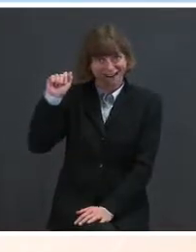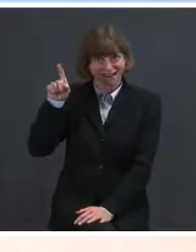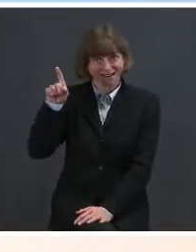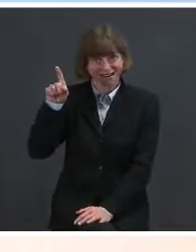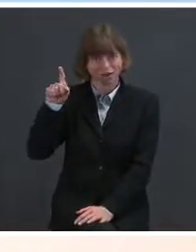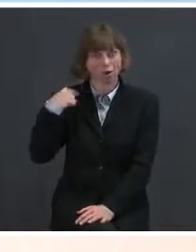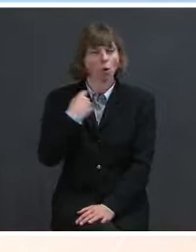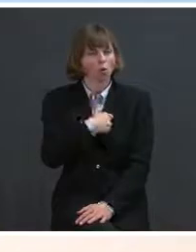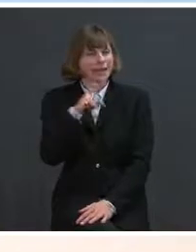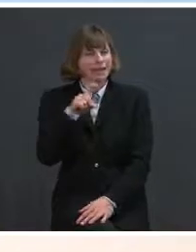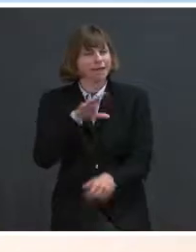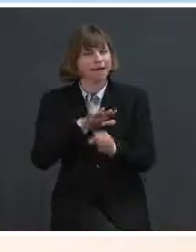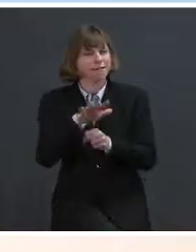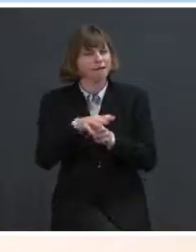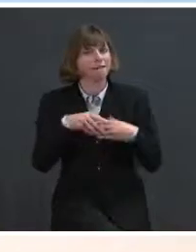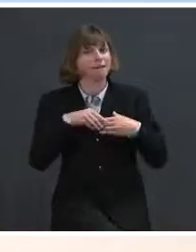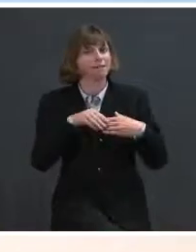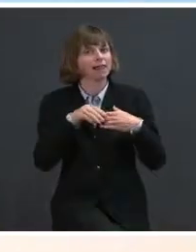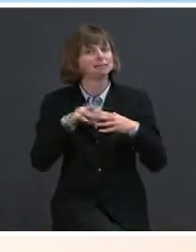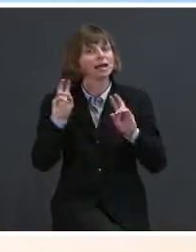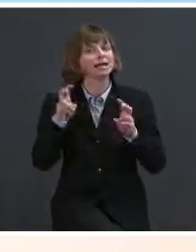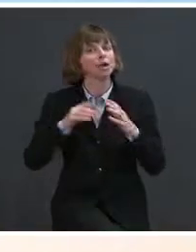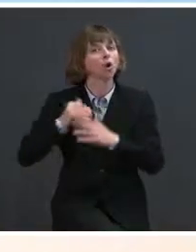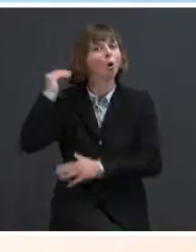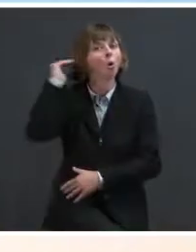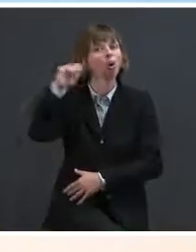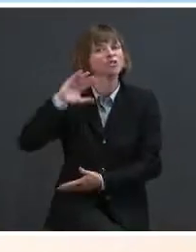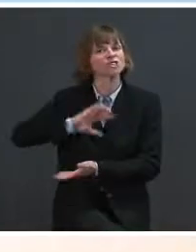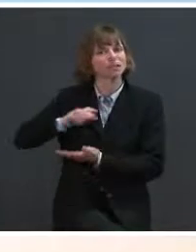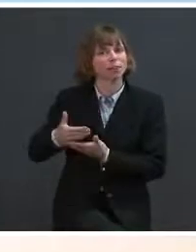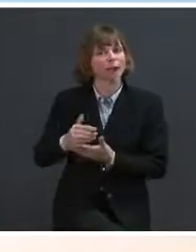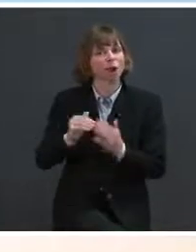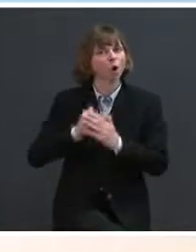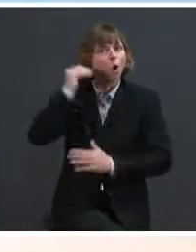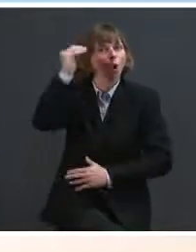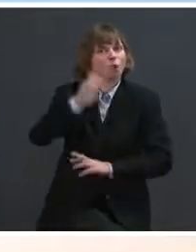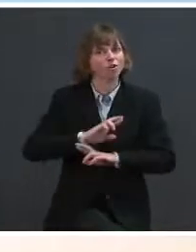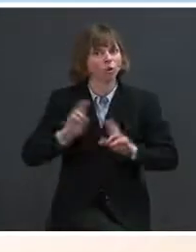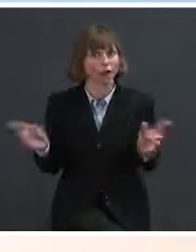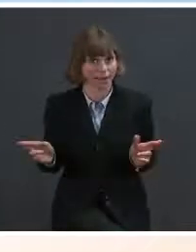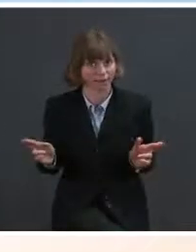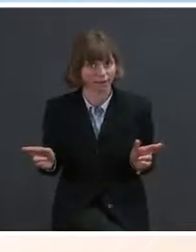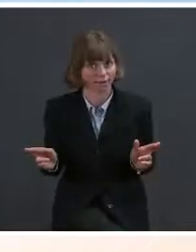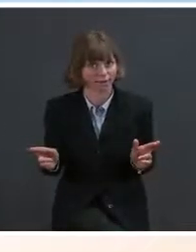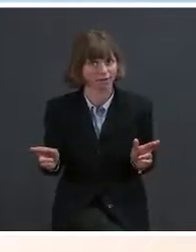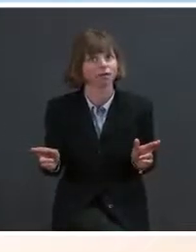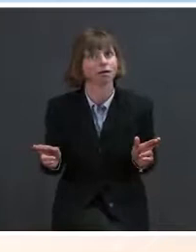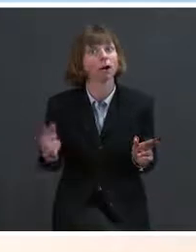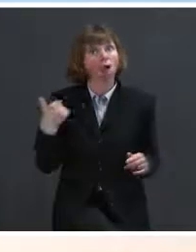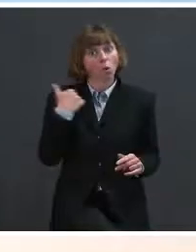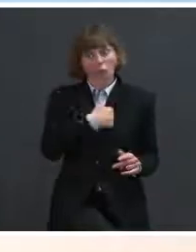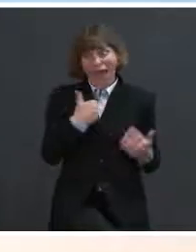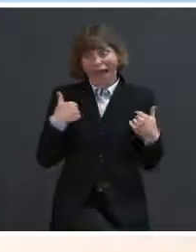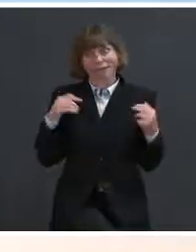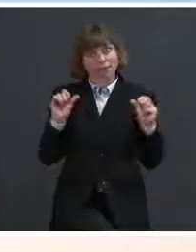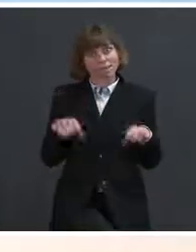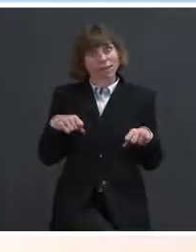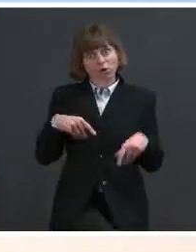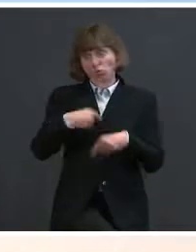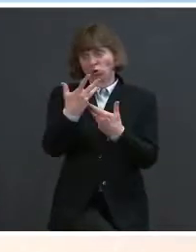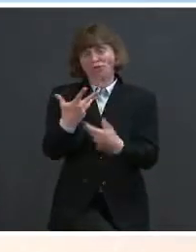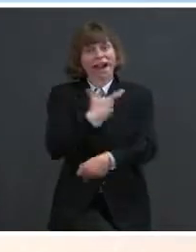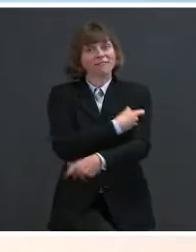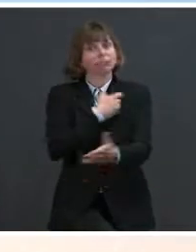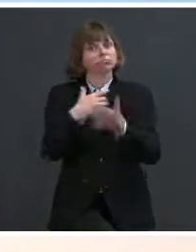flexibility, that we are oversupplied and overprepared, and that we have the ability to provide vaccines, whatever the most effective